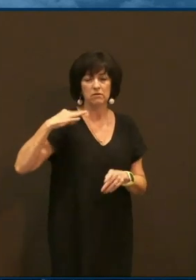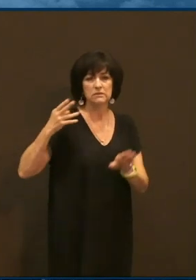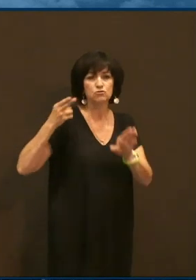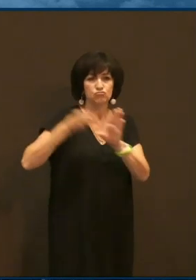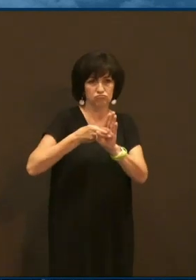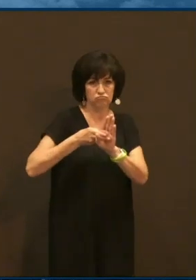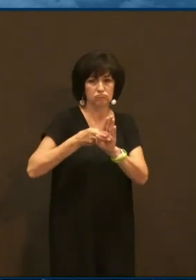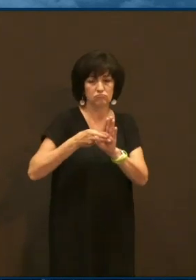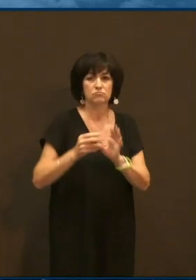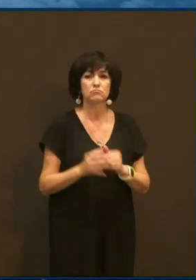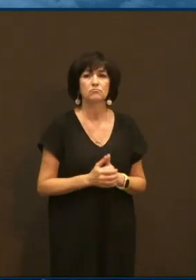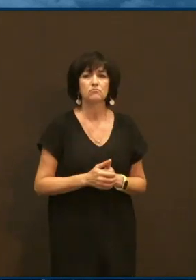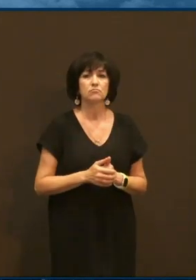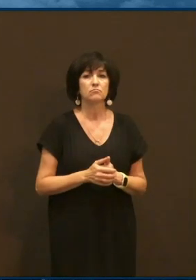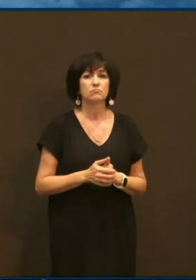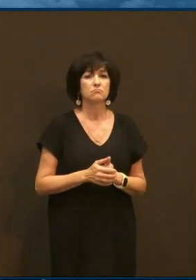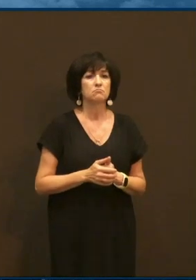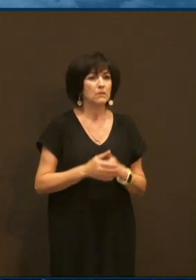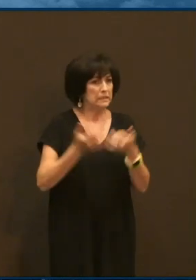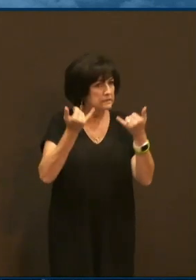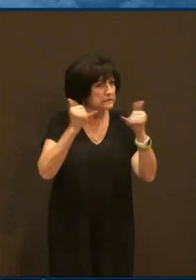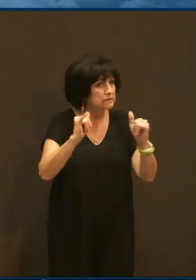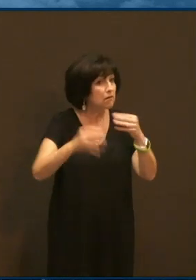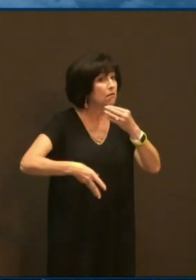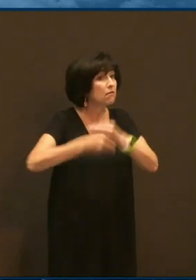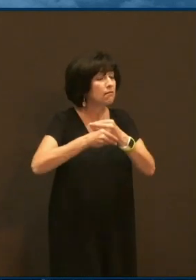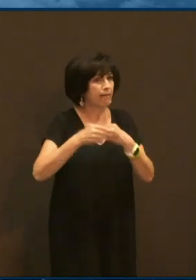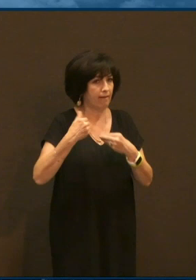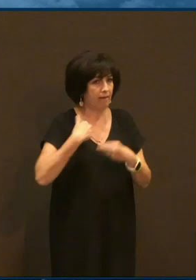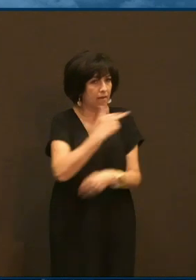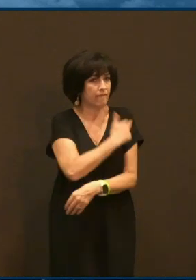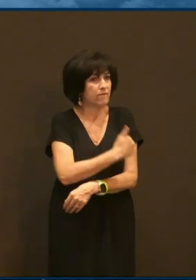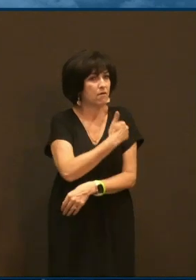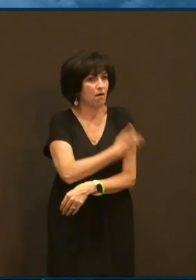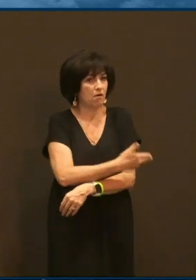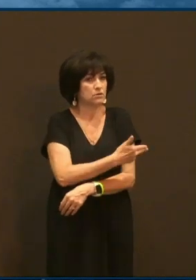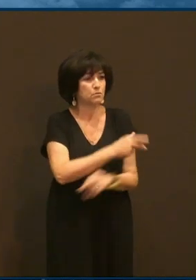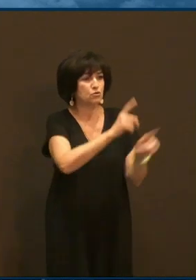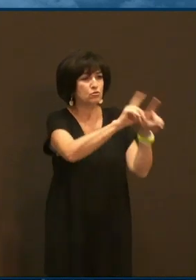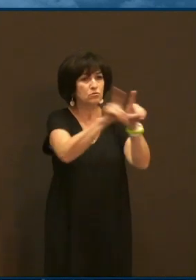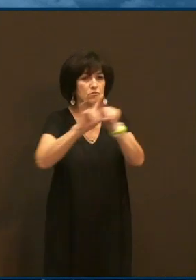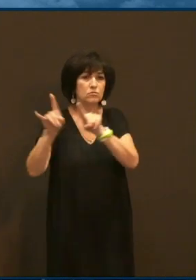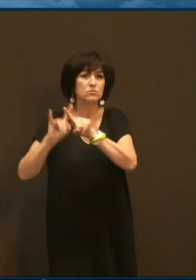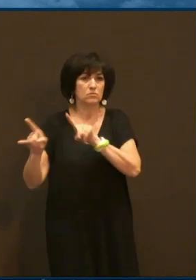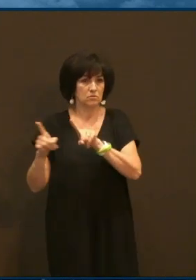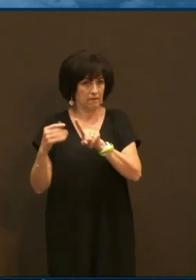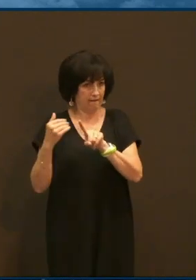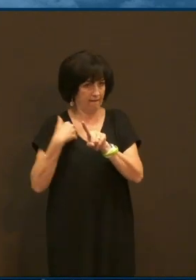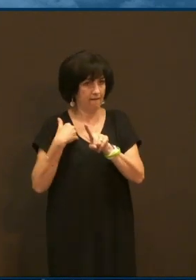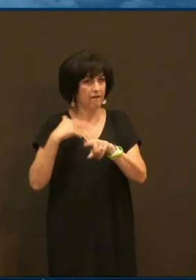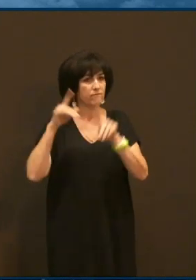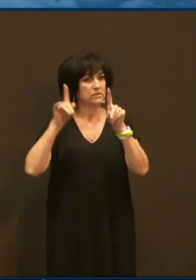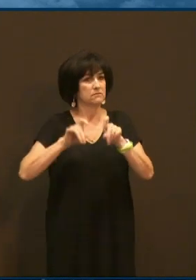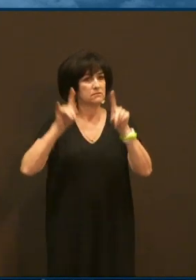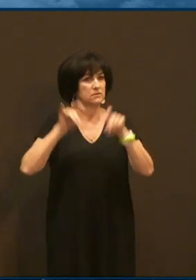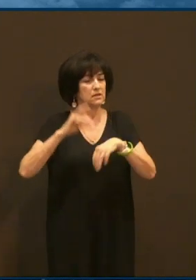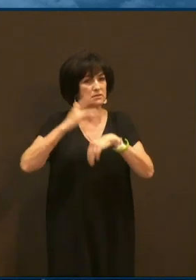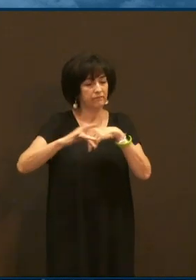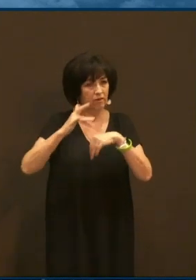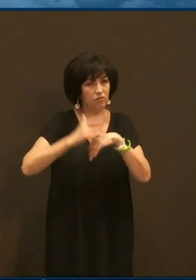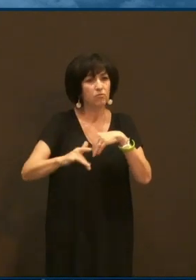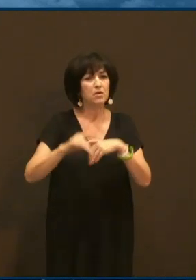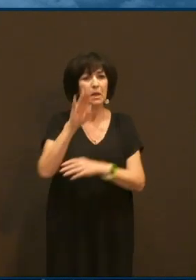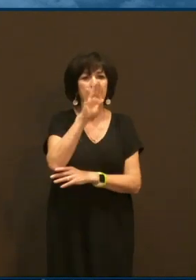include sites that the hospitals are still doing in some communities that they have found the need for. So Nanticoke,